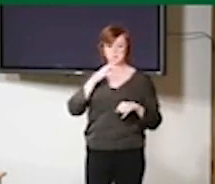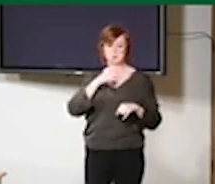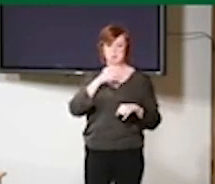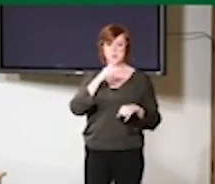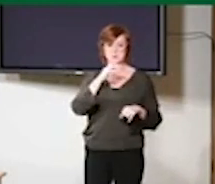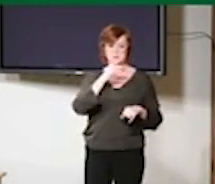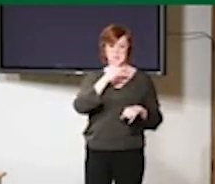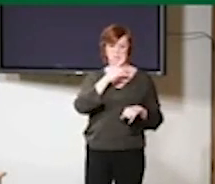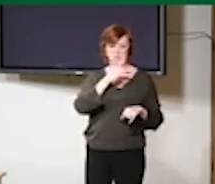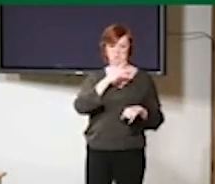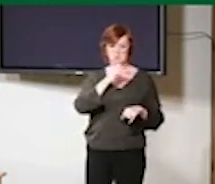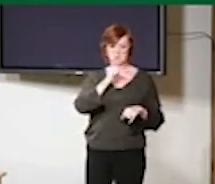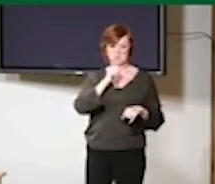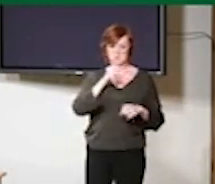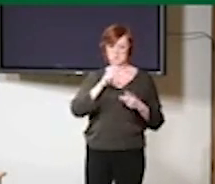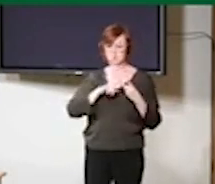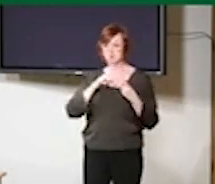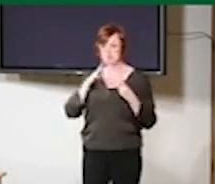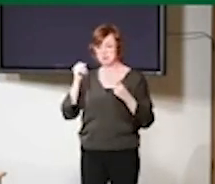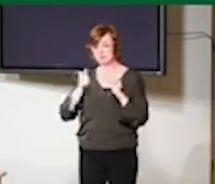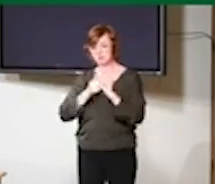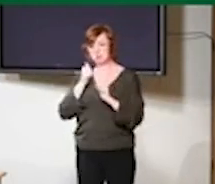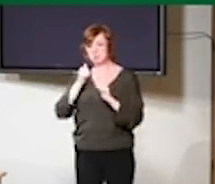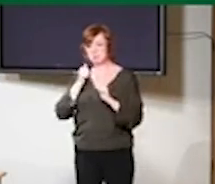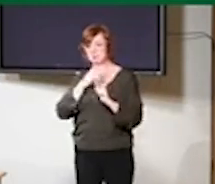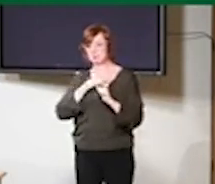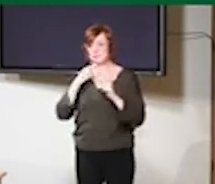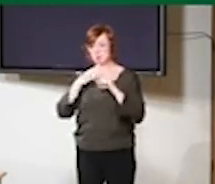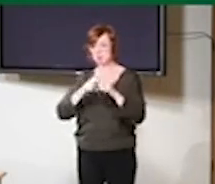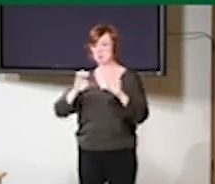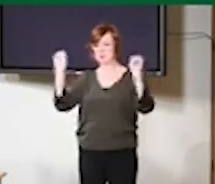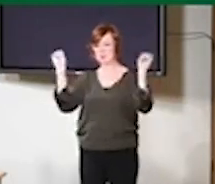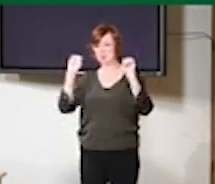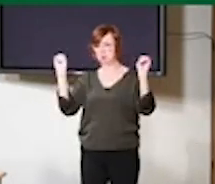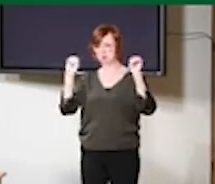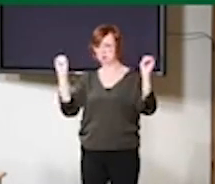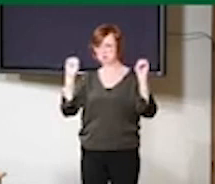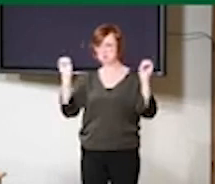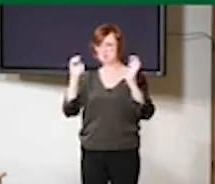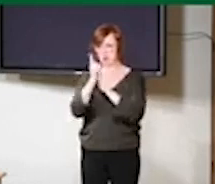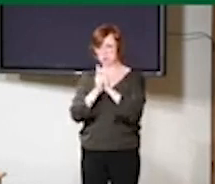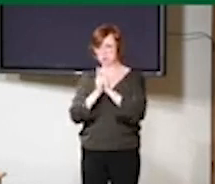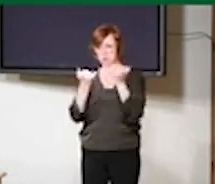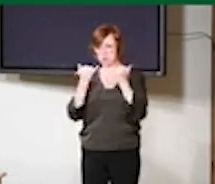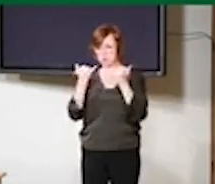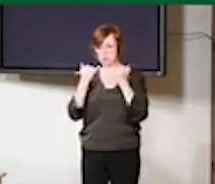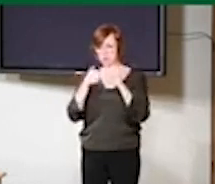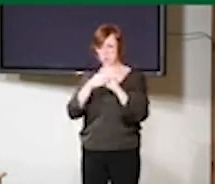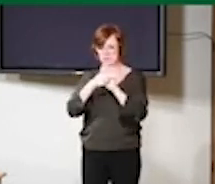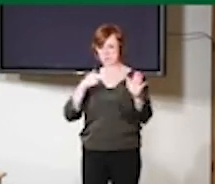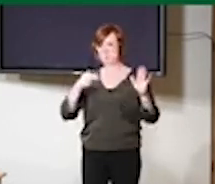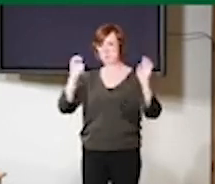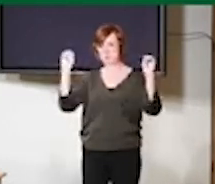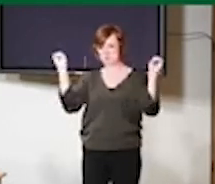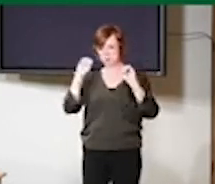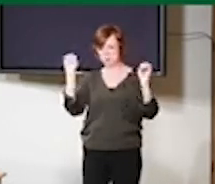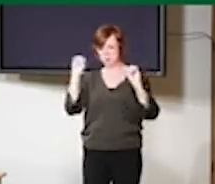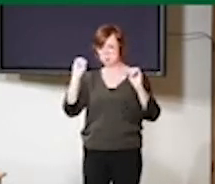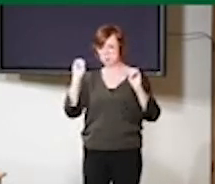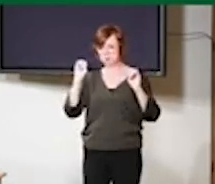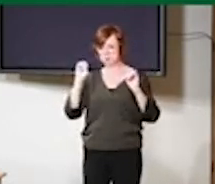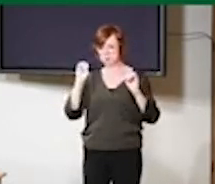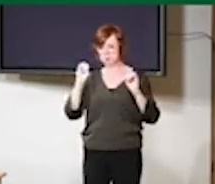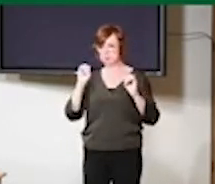and territories under emergency measures for the most part. And I don't know if that has occurred for certain, not